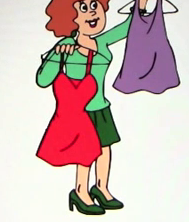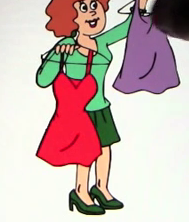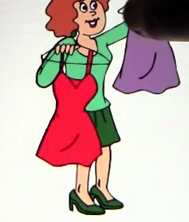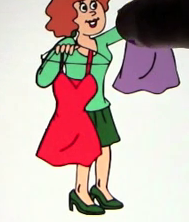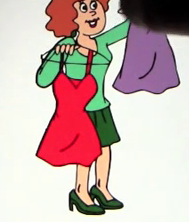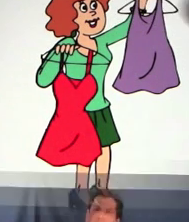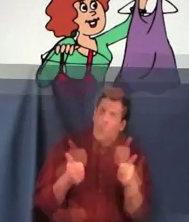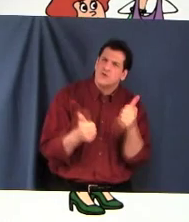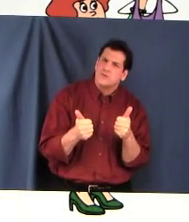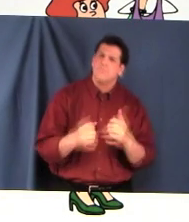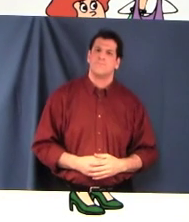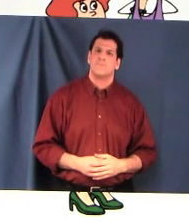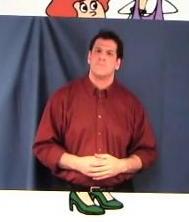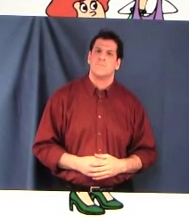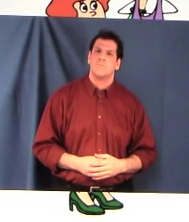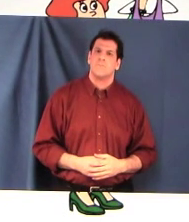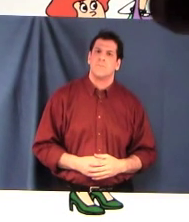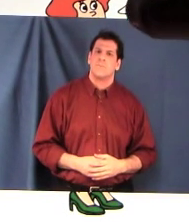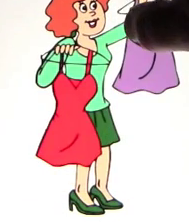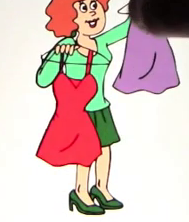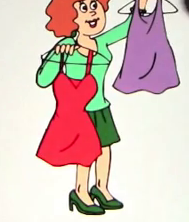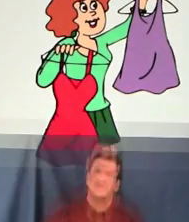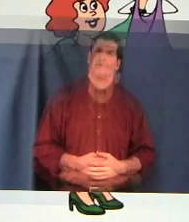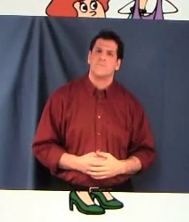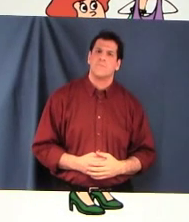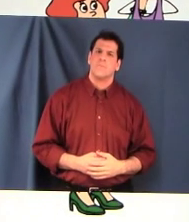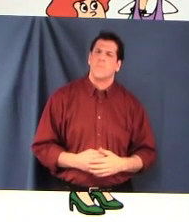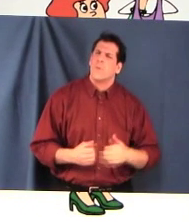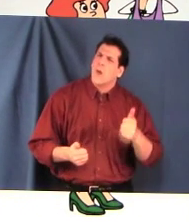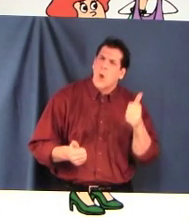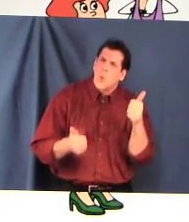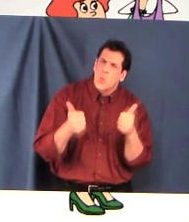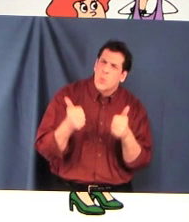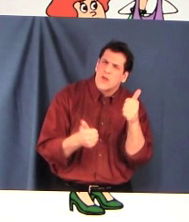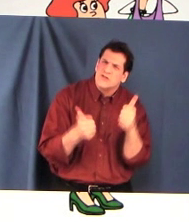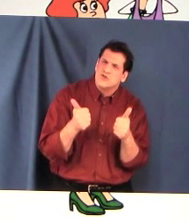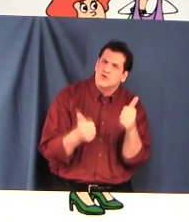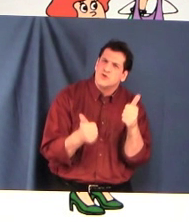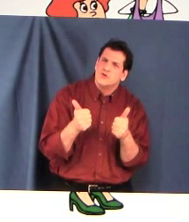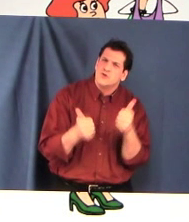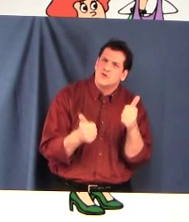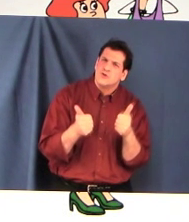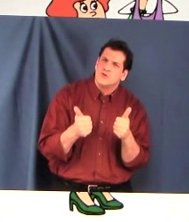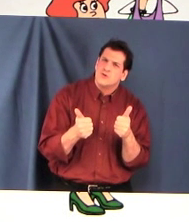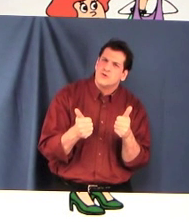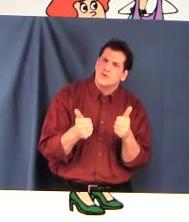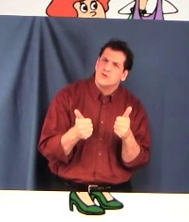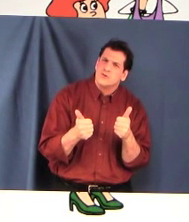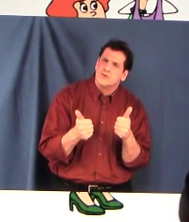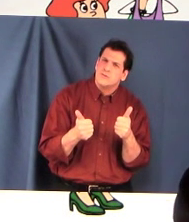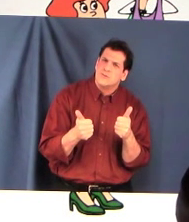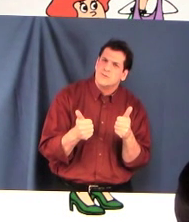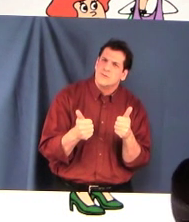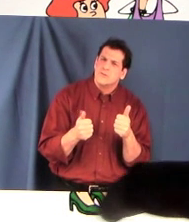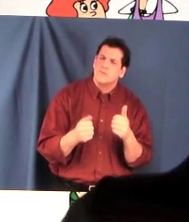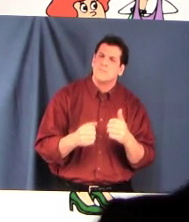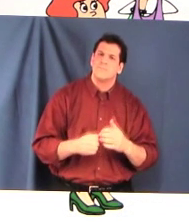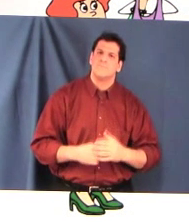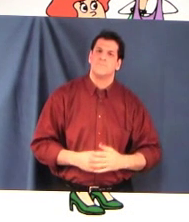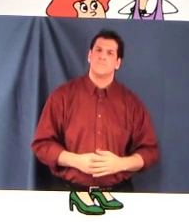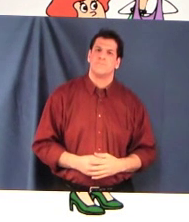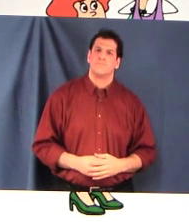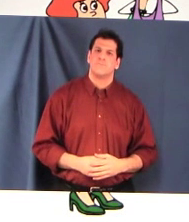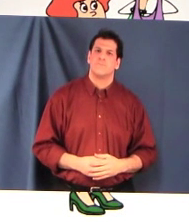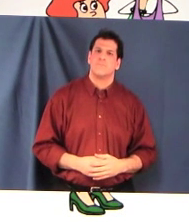see that one again with different